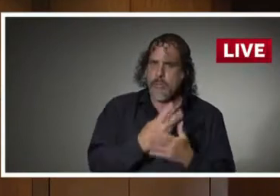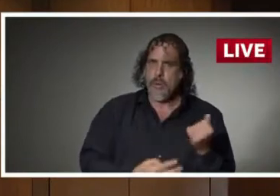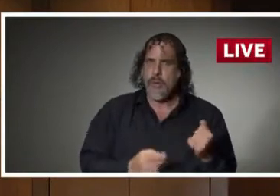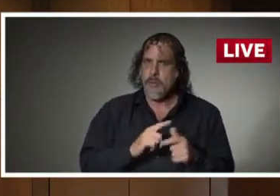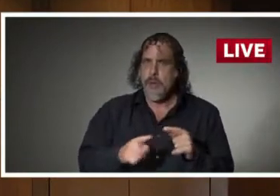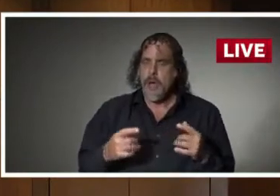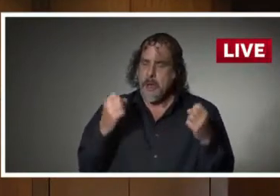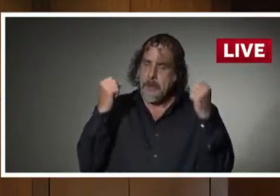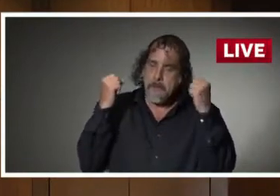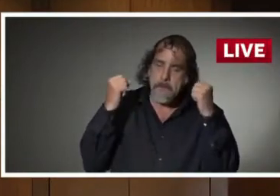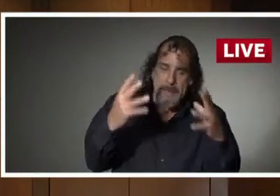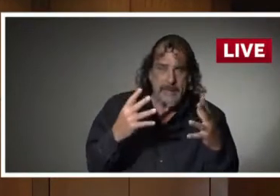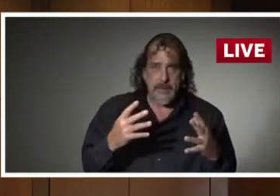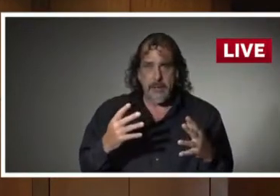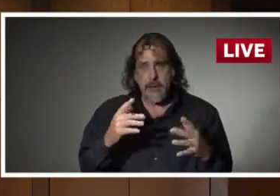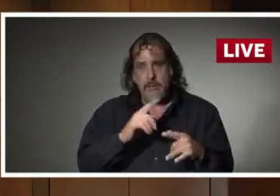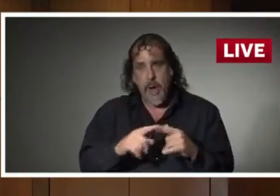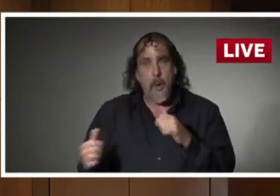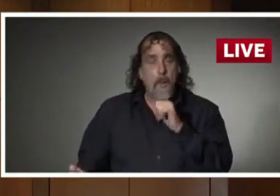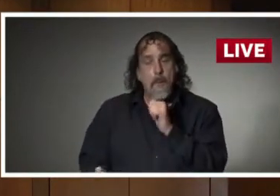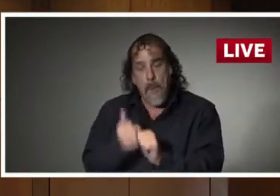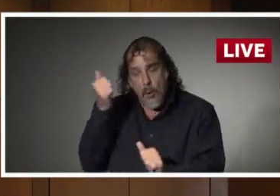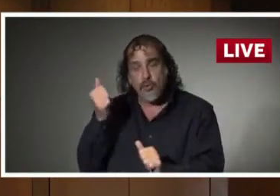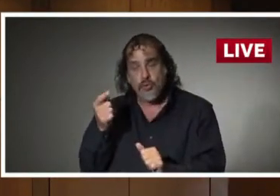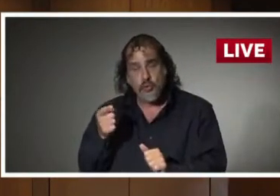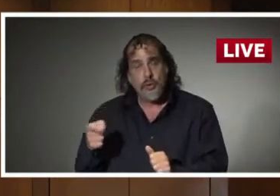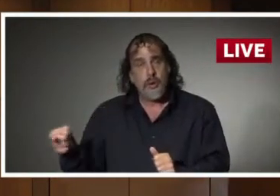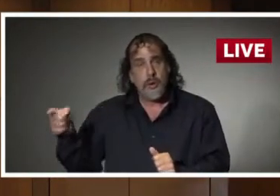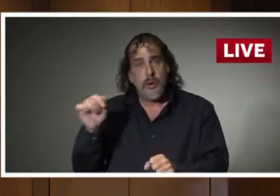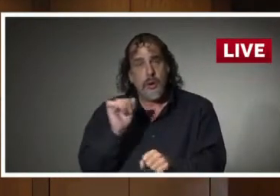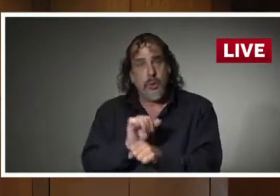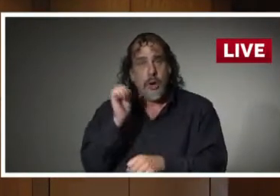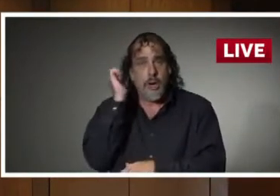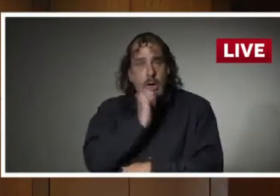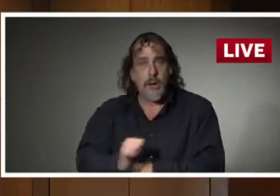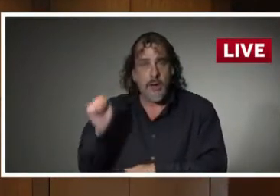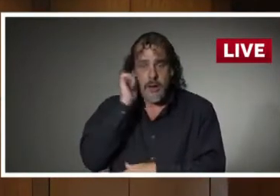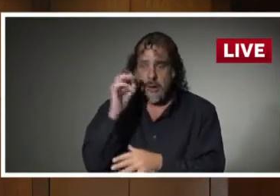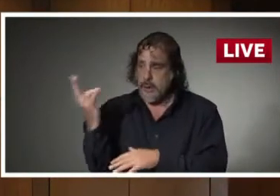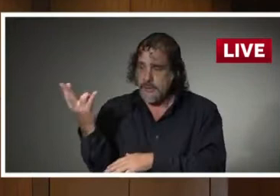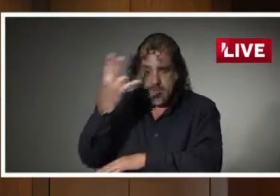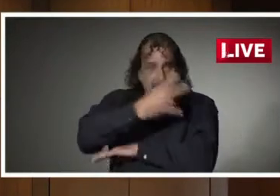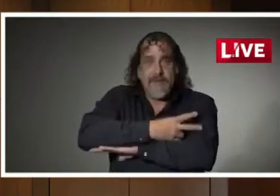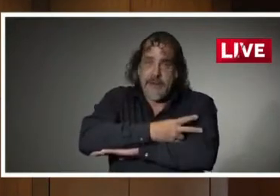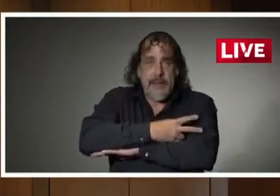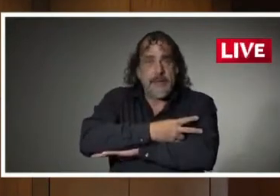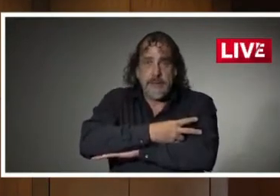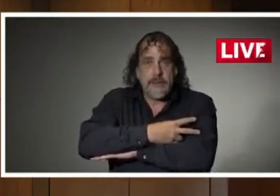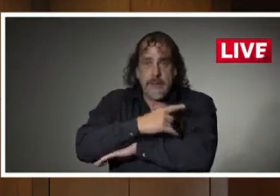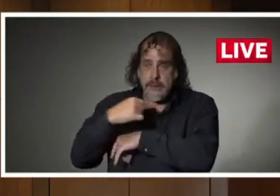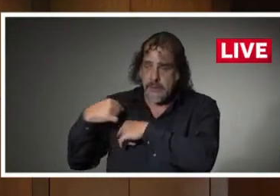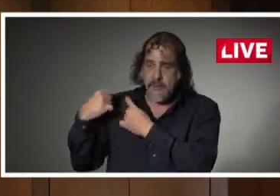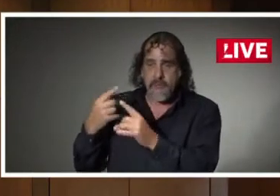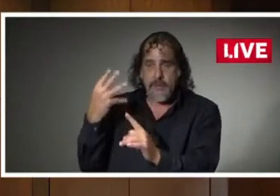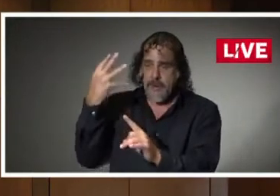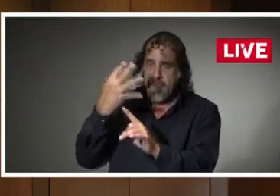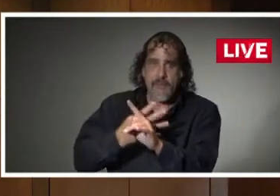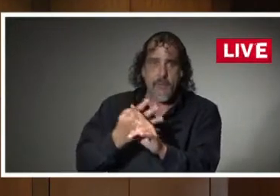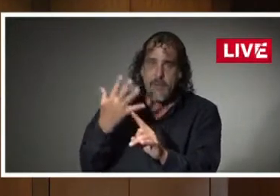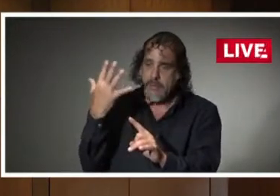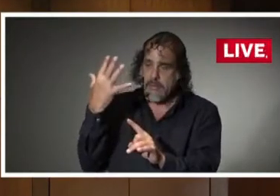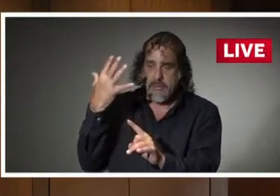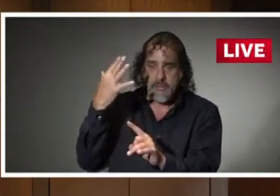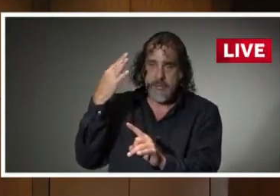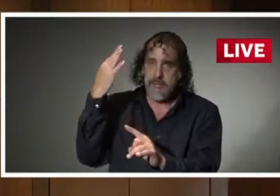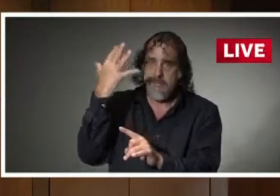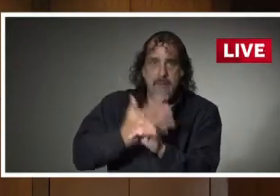many, if not most of them, worked day after day, 7 days a week, for the last 4 or 5 months, and that they're just